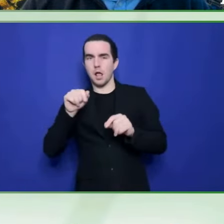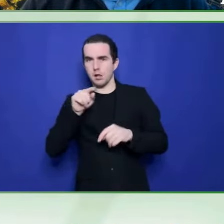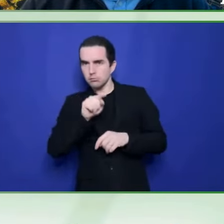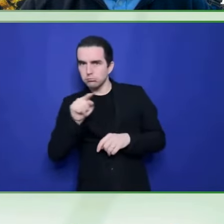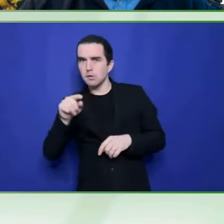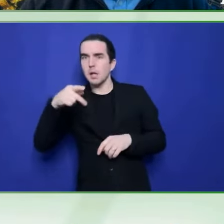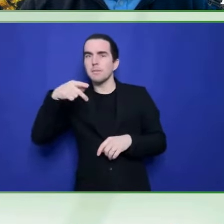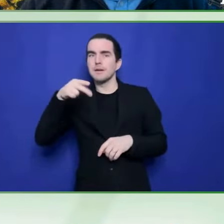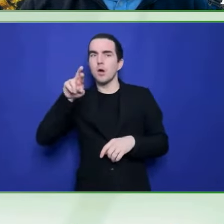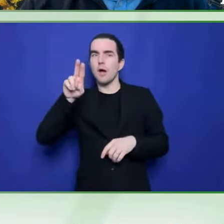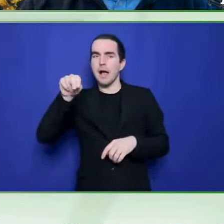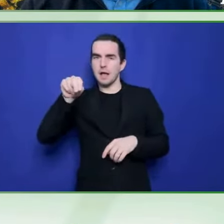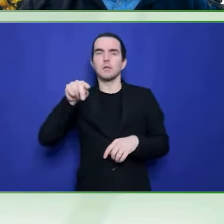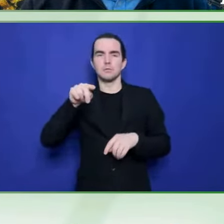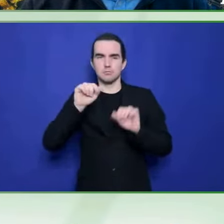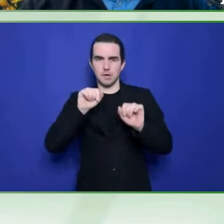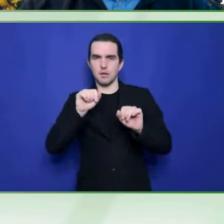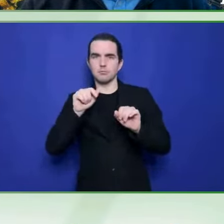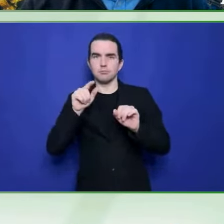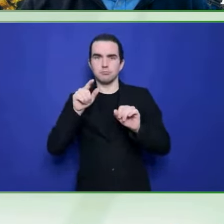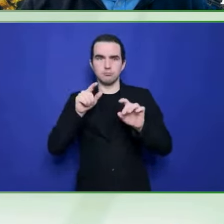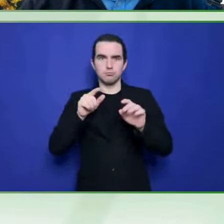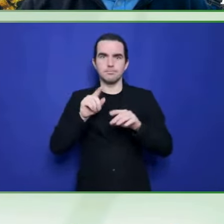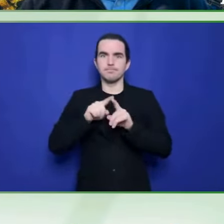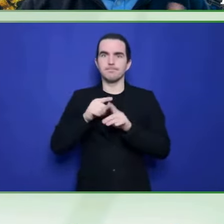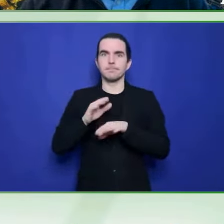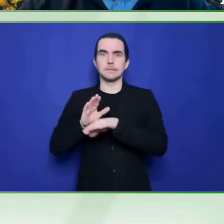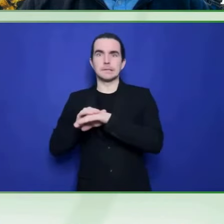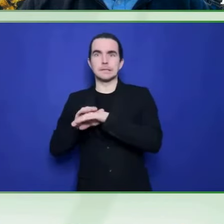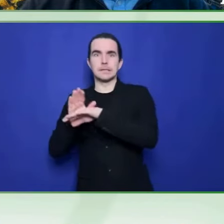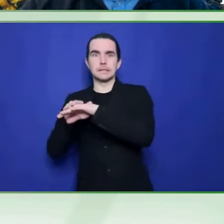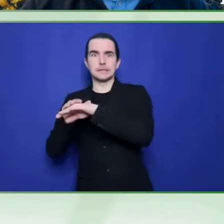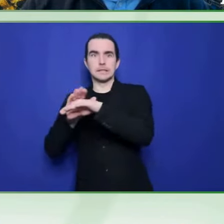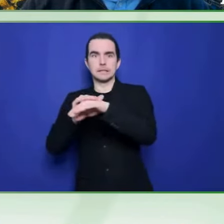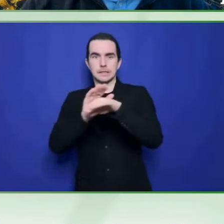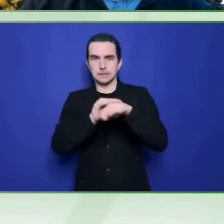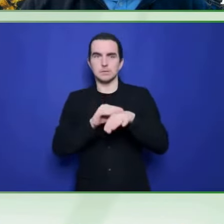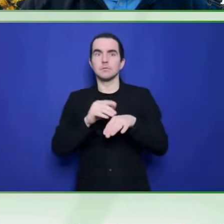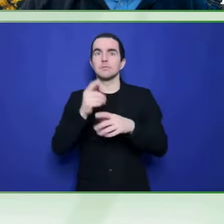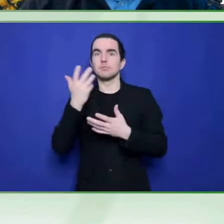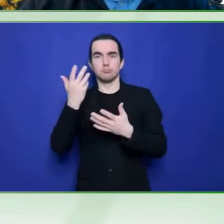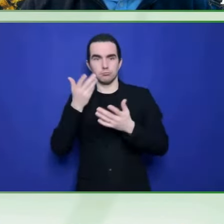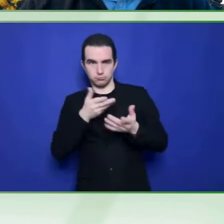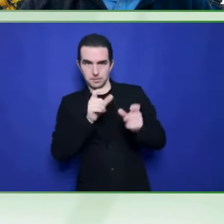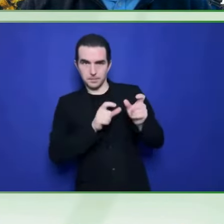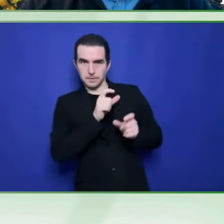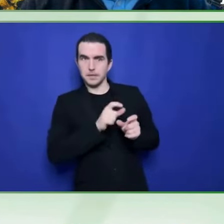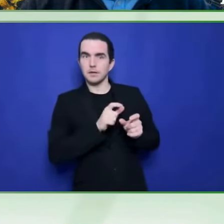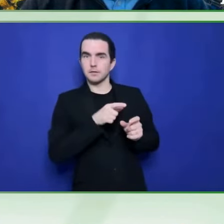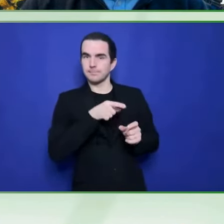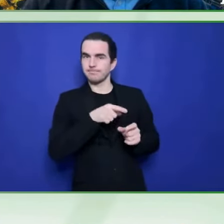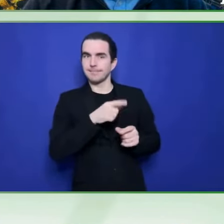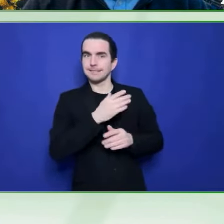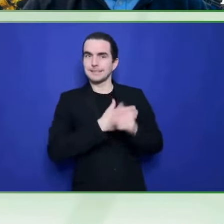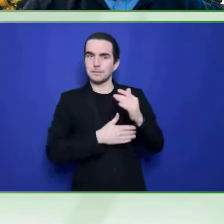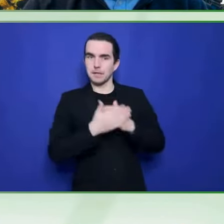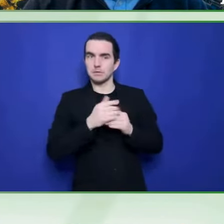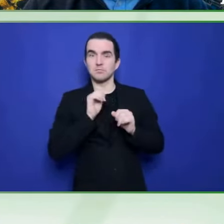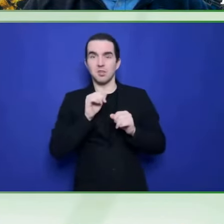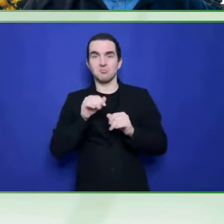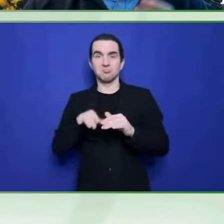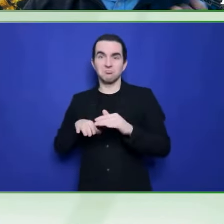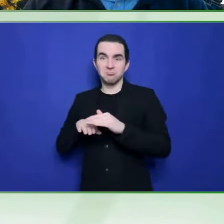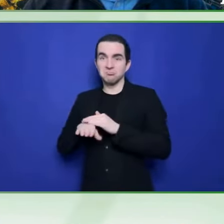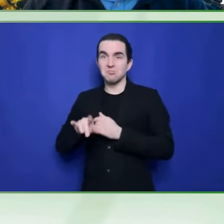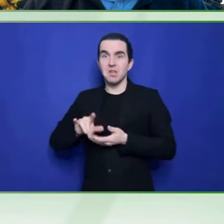station, and have someone to offer assistance there waiting, or use automatic number plate